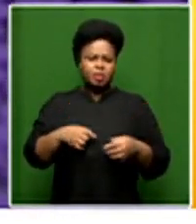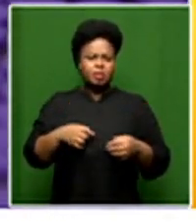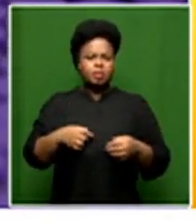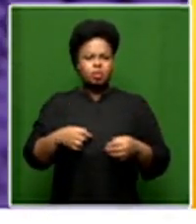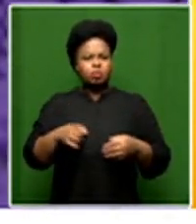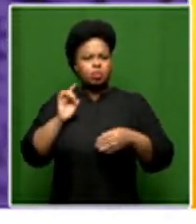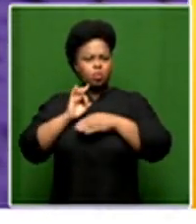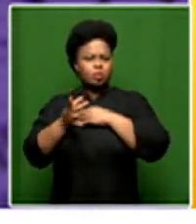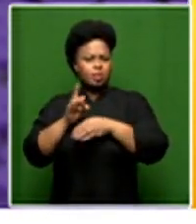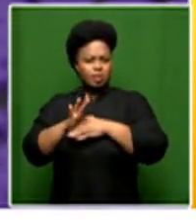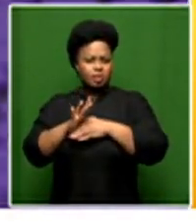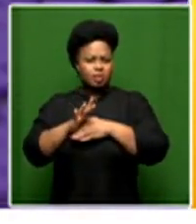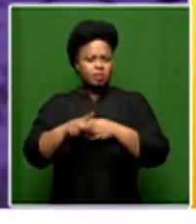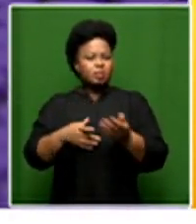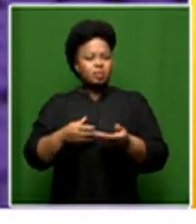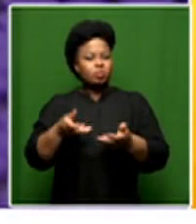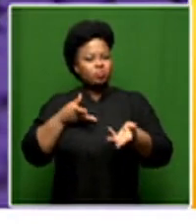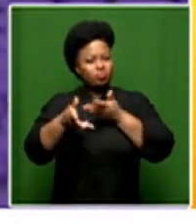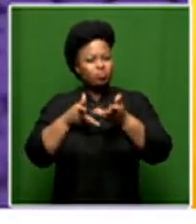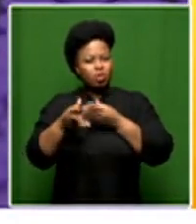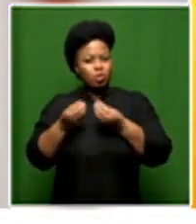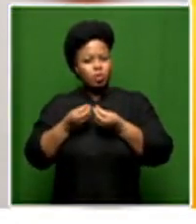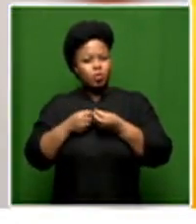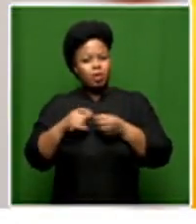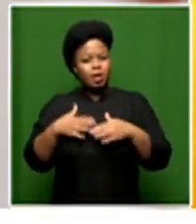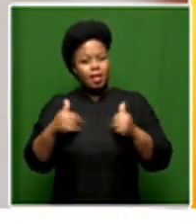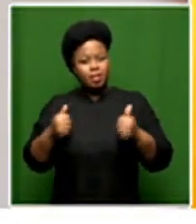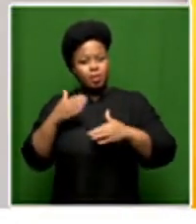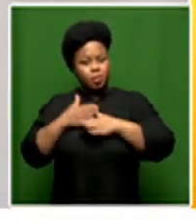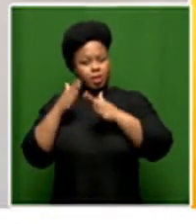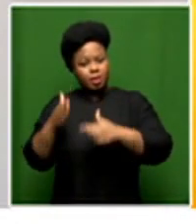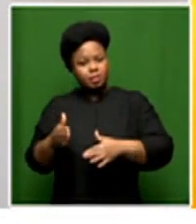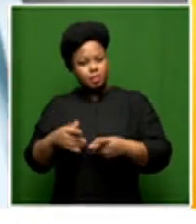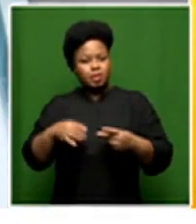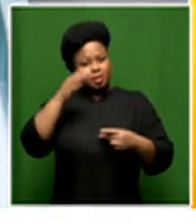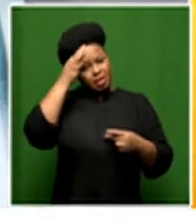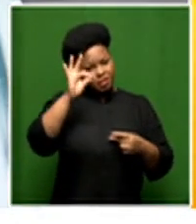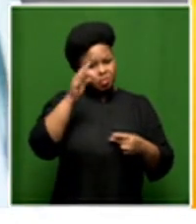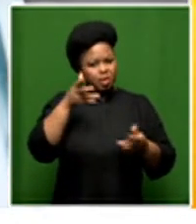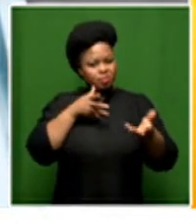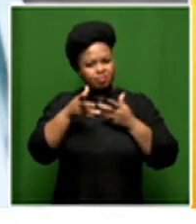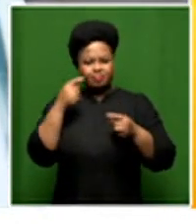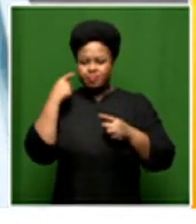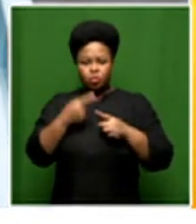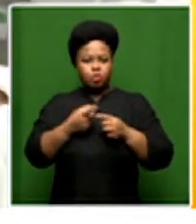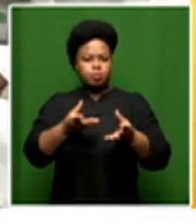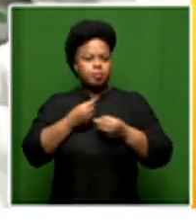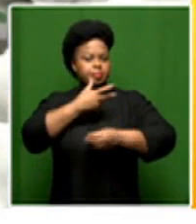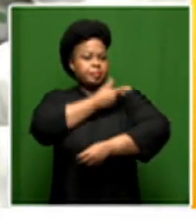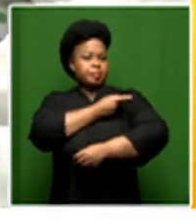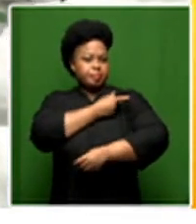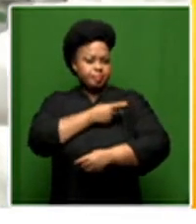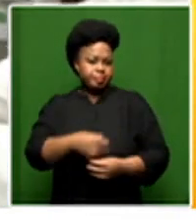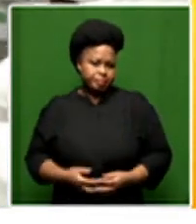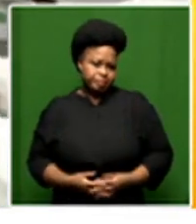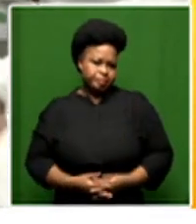the consultations and engagements between healthcare workers and government been like since the